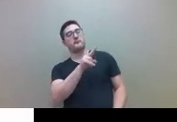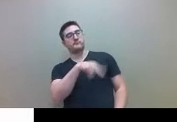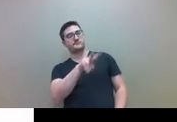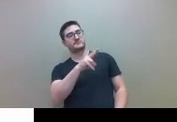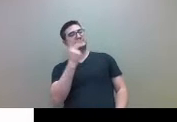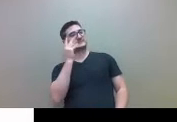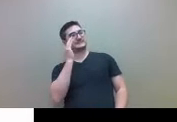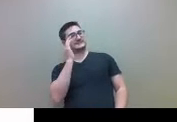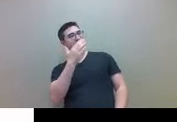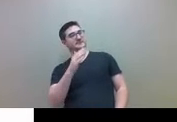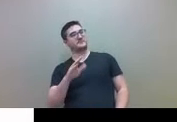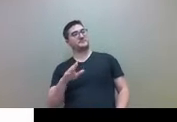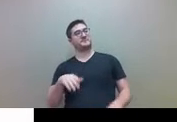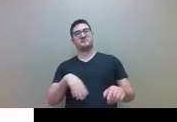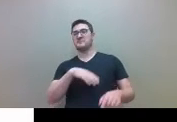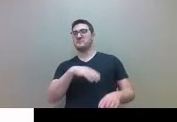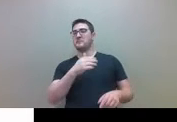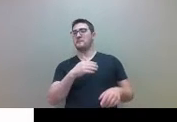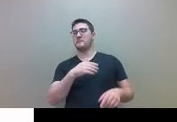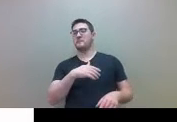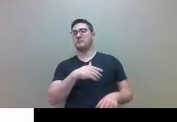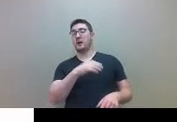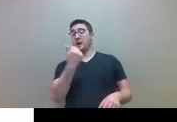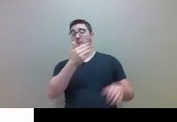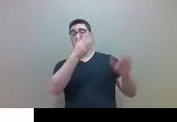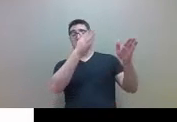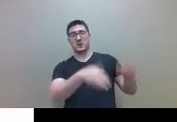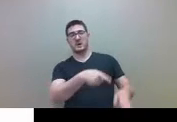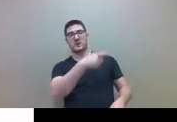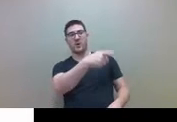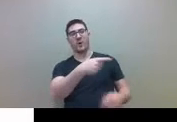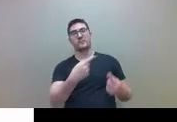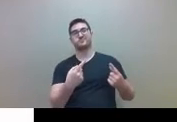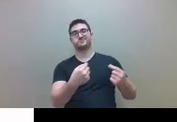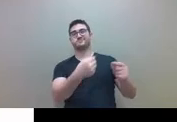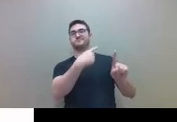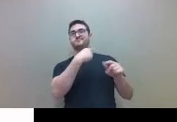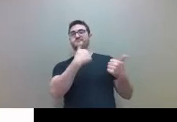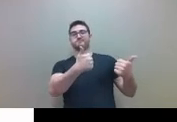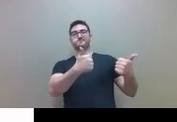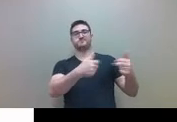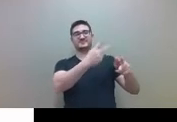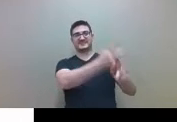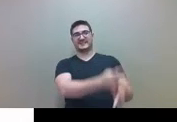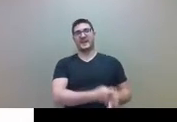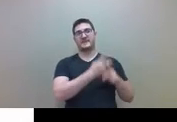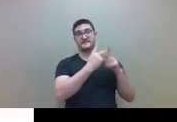role life. Well, we need the comparison story.